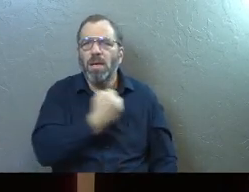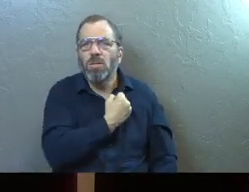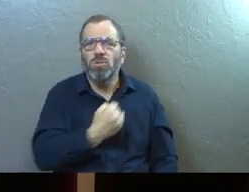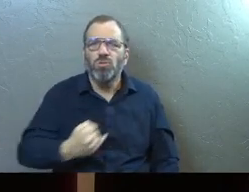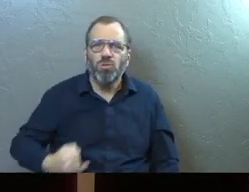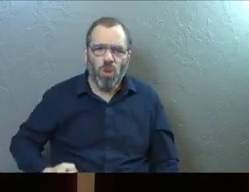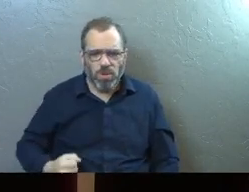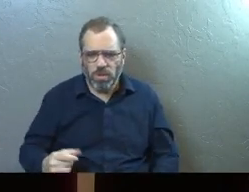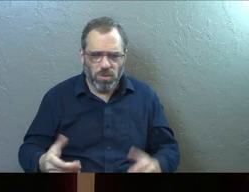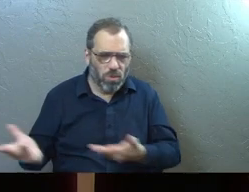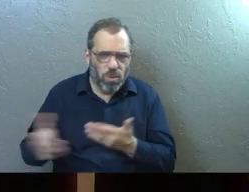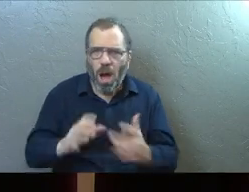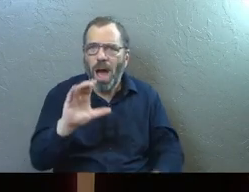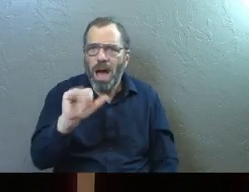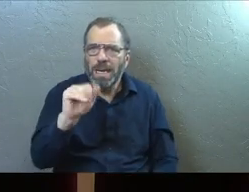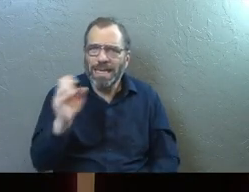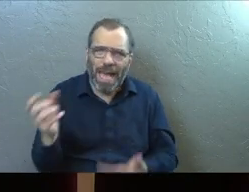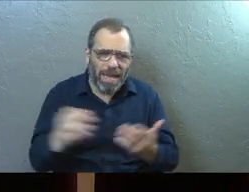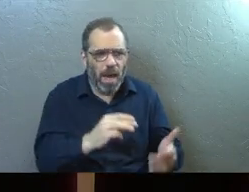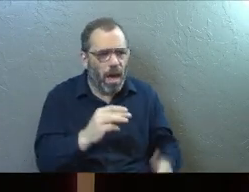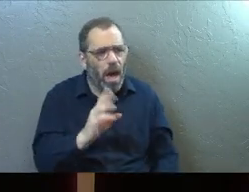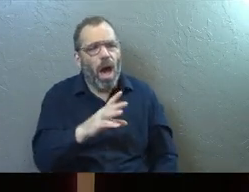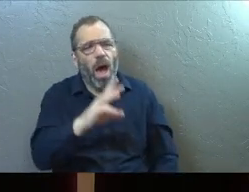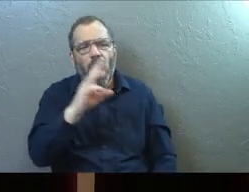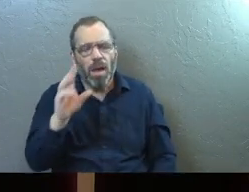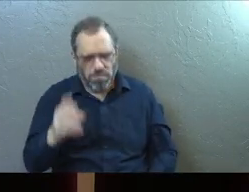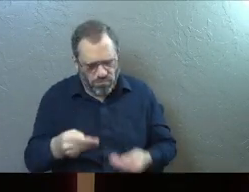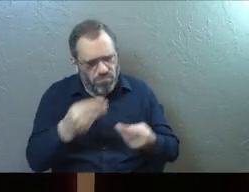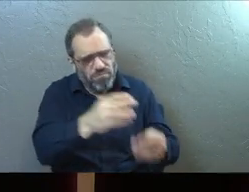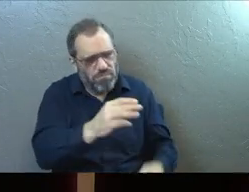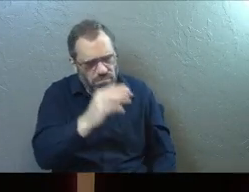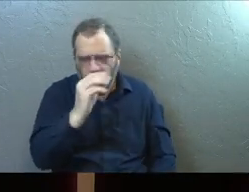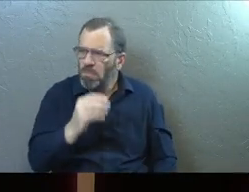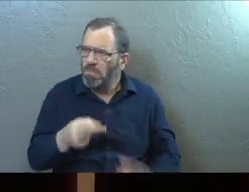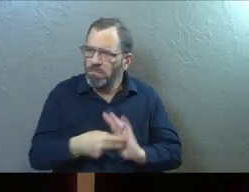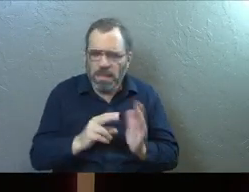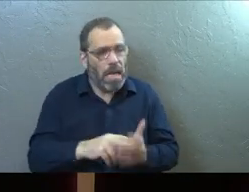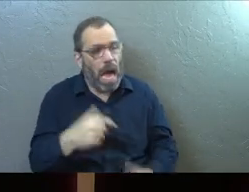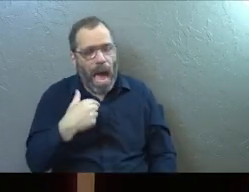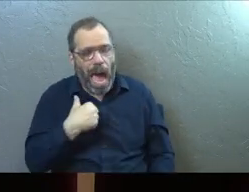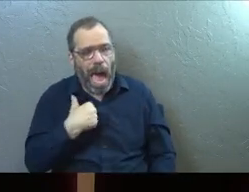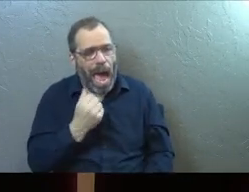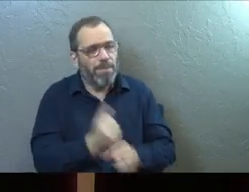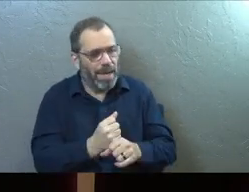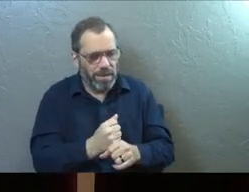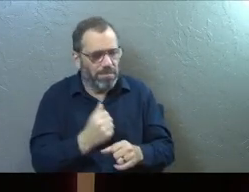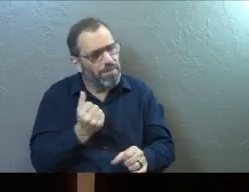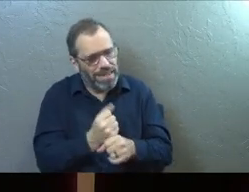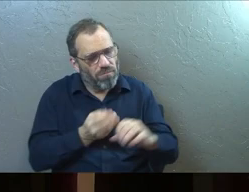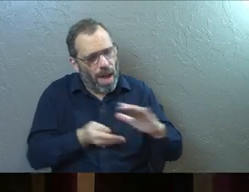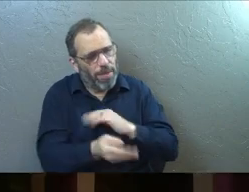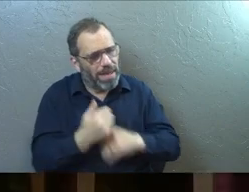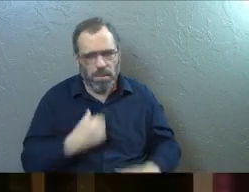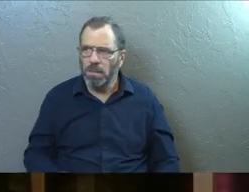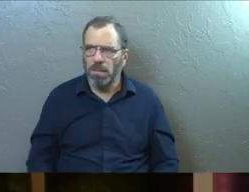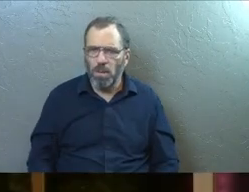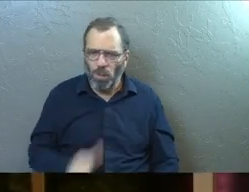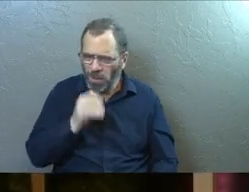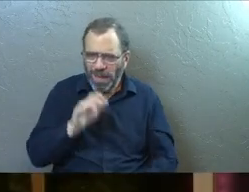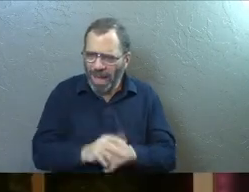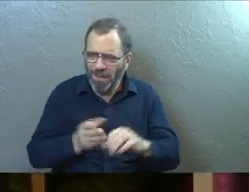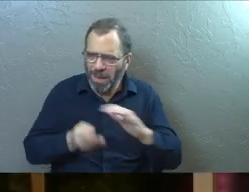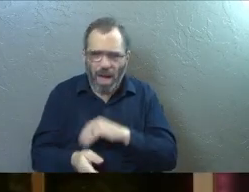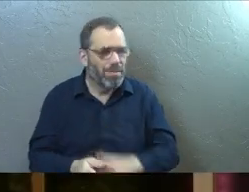and he brought a cake to Mary. And he's like, hey, I made you this cake. And she's like, what do you mean? He's like, I made it from scratch. And she's like, we don't have an